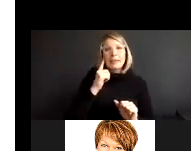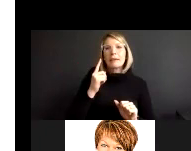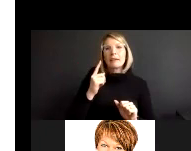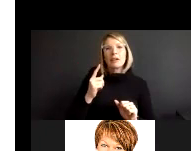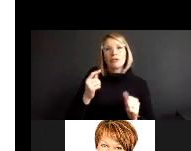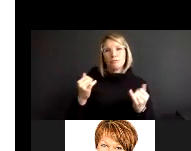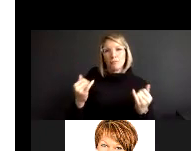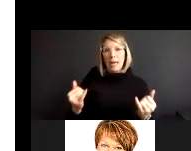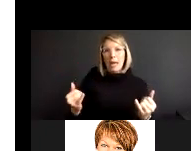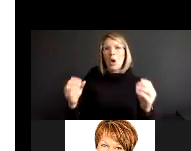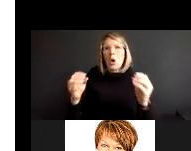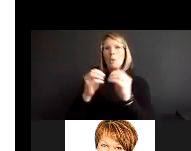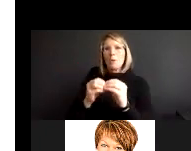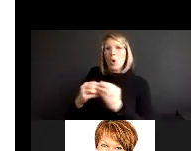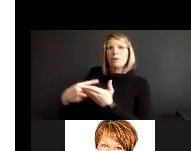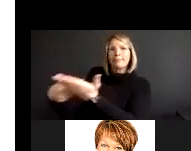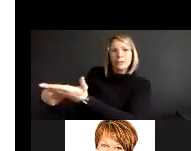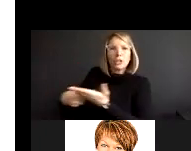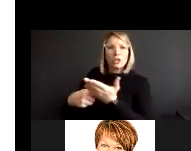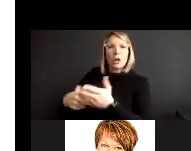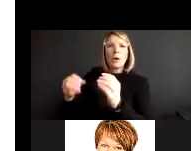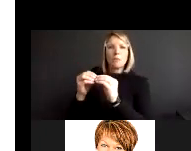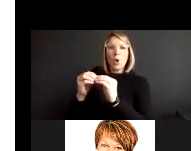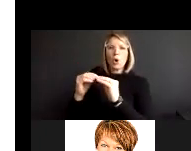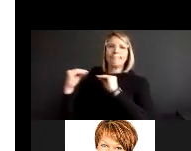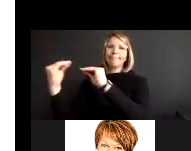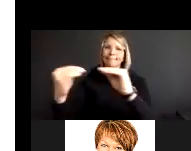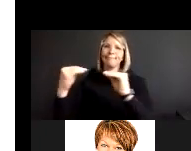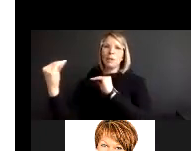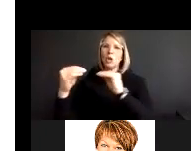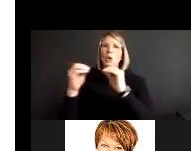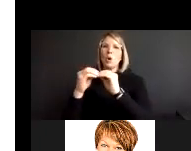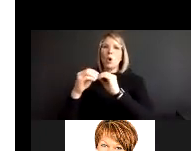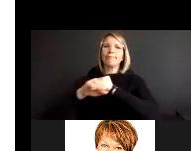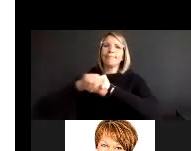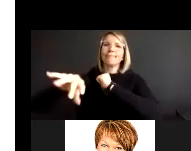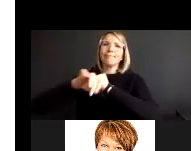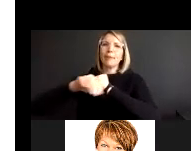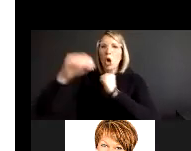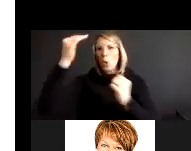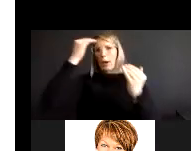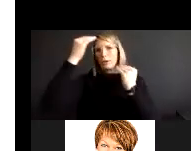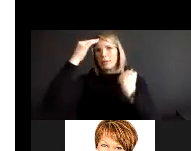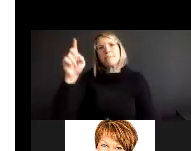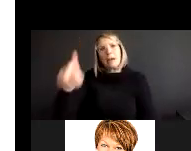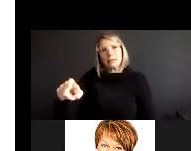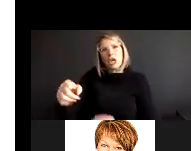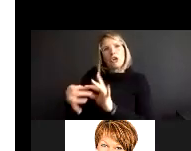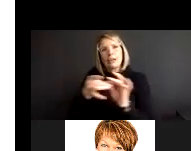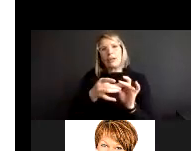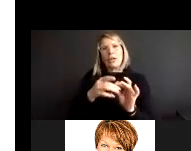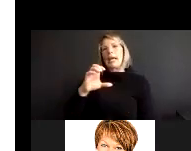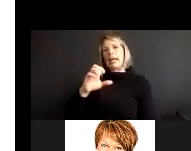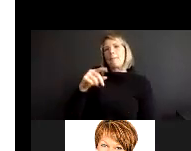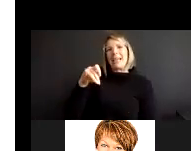happening about that whole idea of decision-specific capacity. One of the, pardon me, one of the things we heard loud and clear is that there